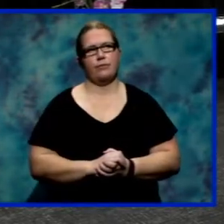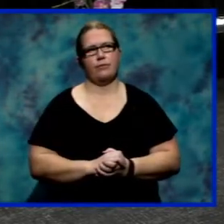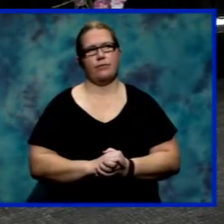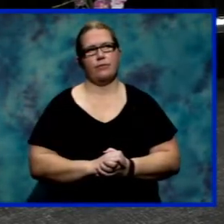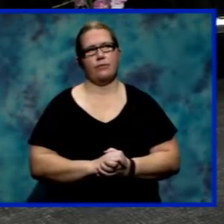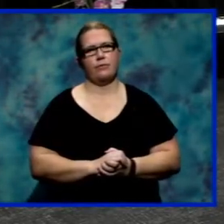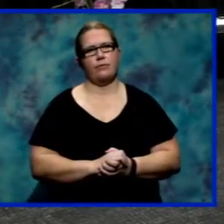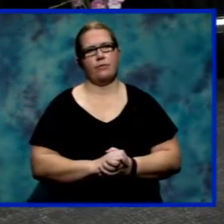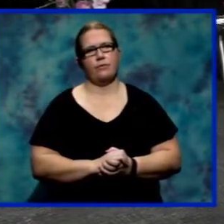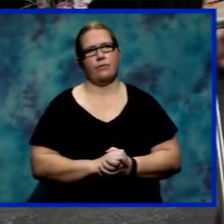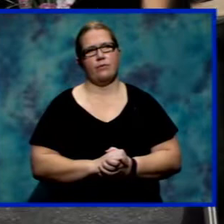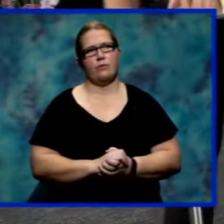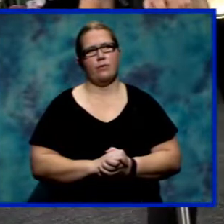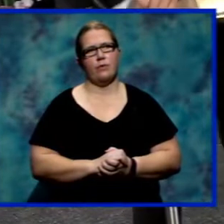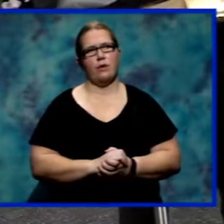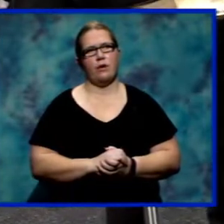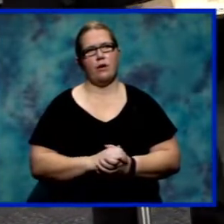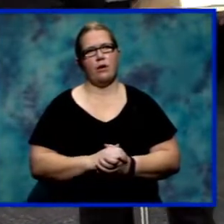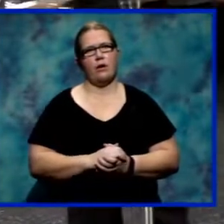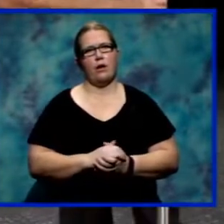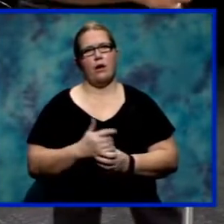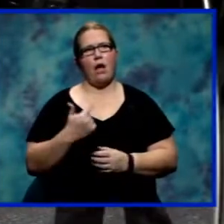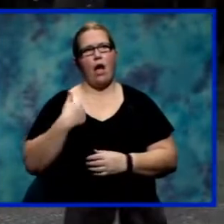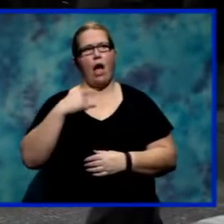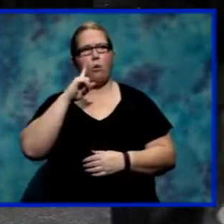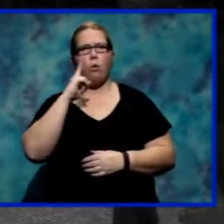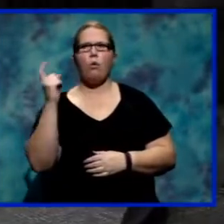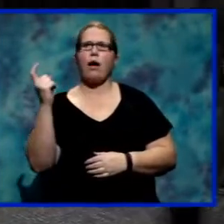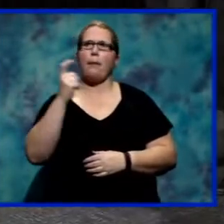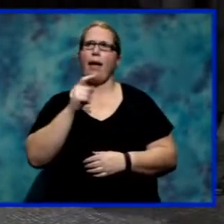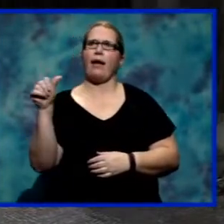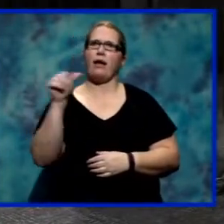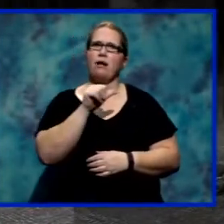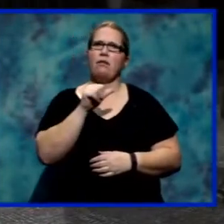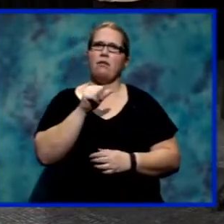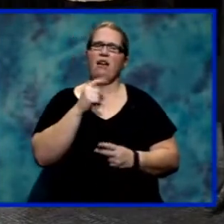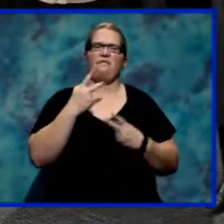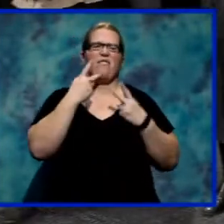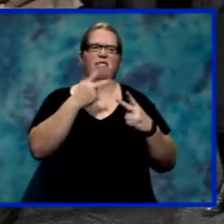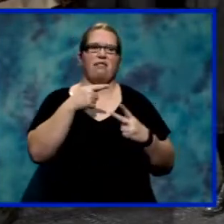I think I'll come back and revisit with you from time to time on this subject.